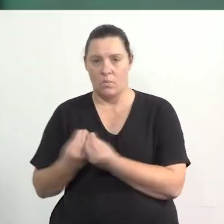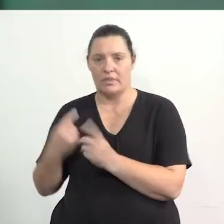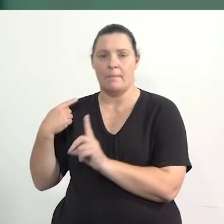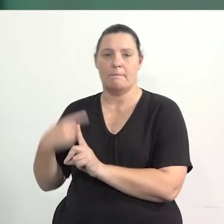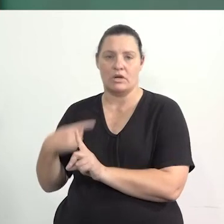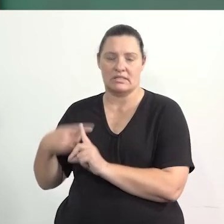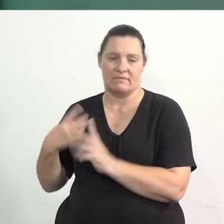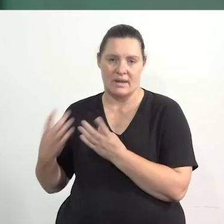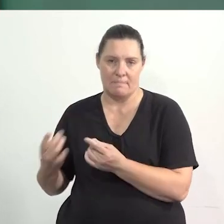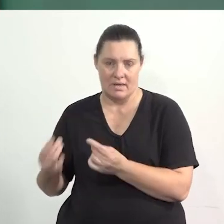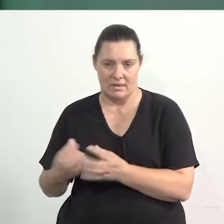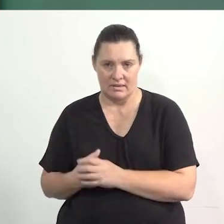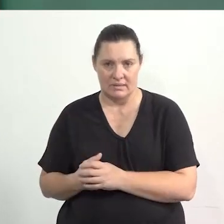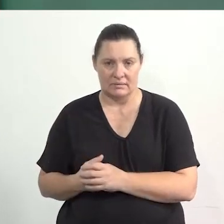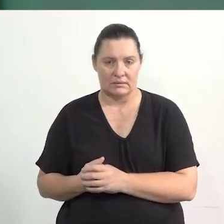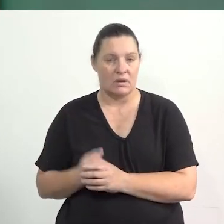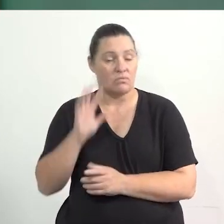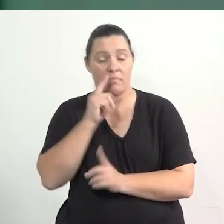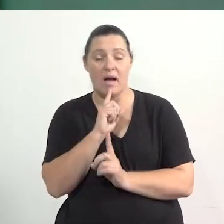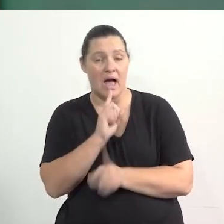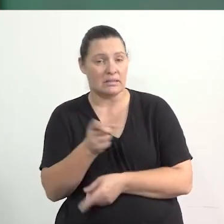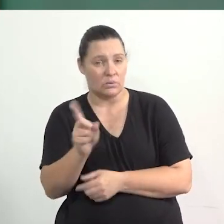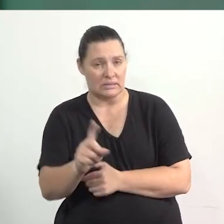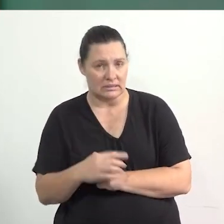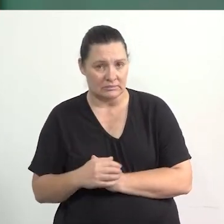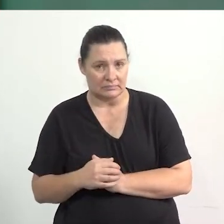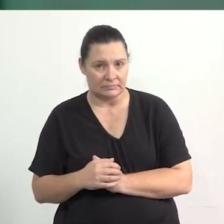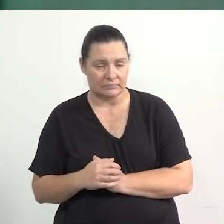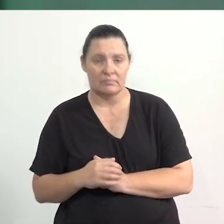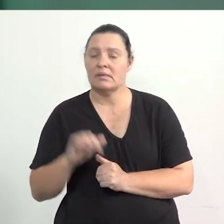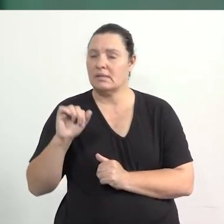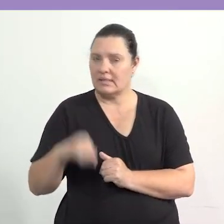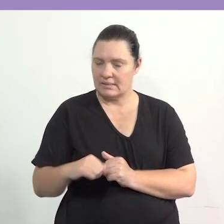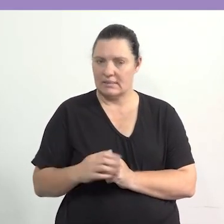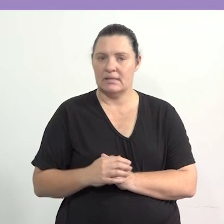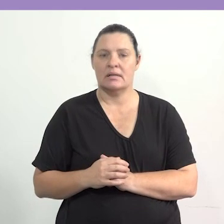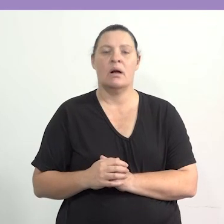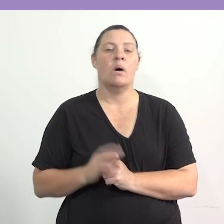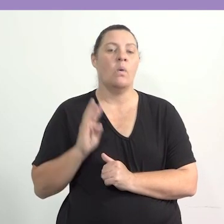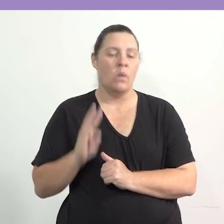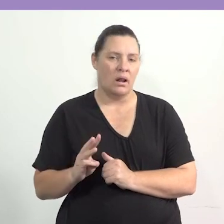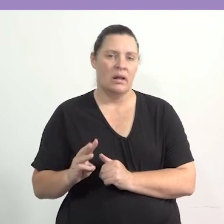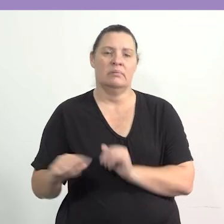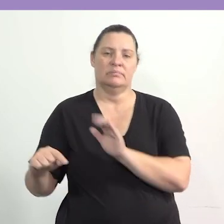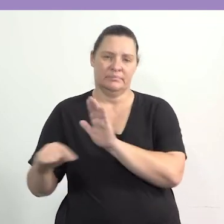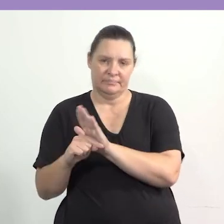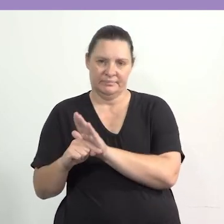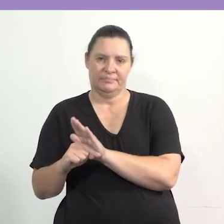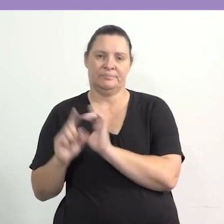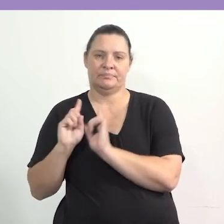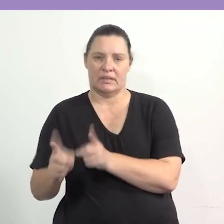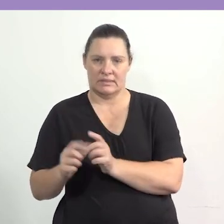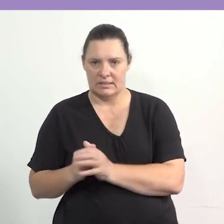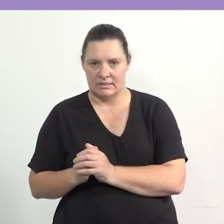a positive number. Do you remember what the answer will be? Yes, it is going to be a